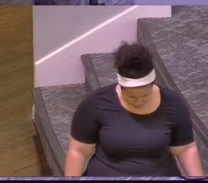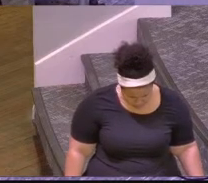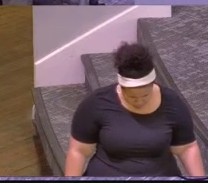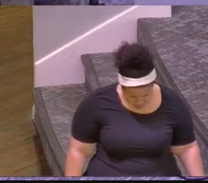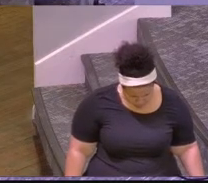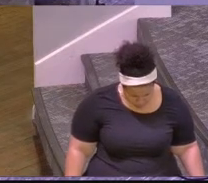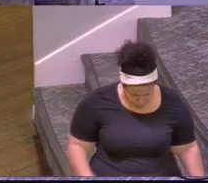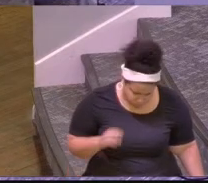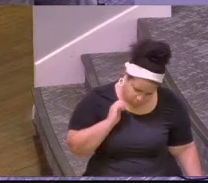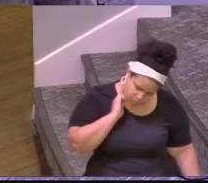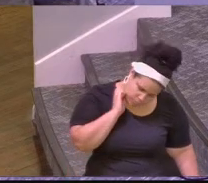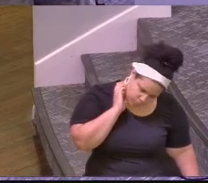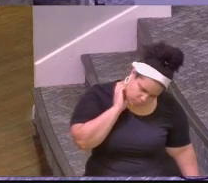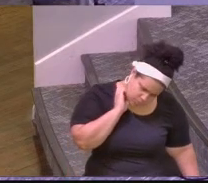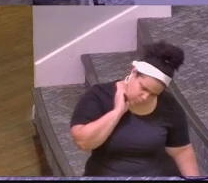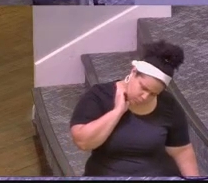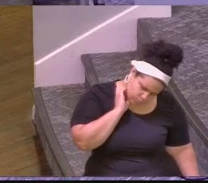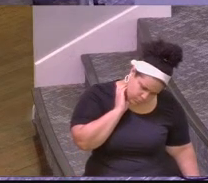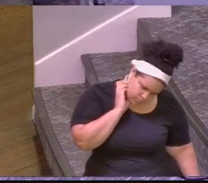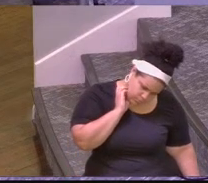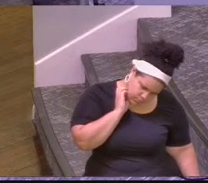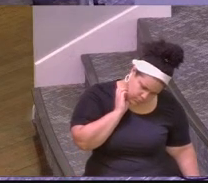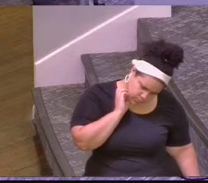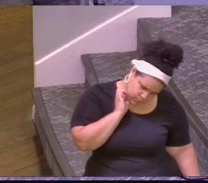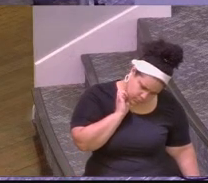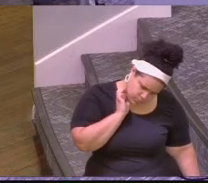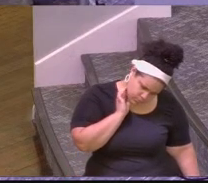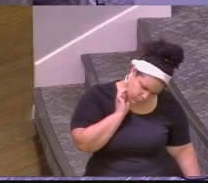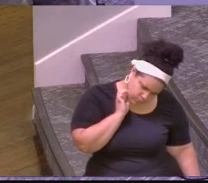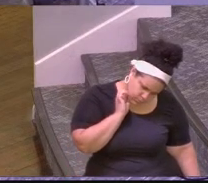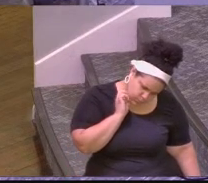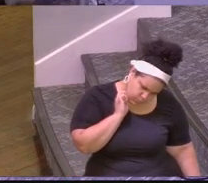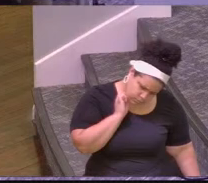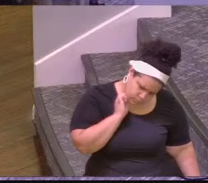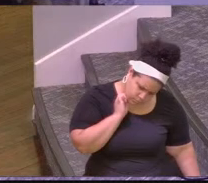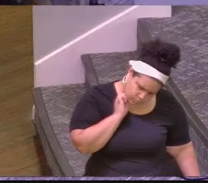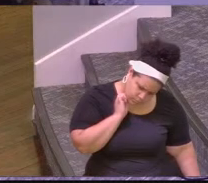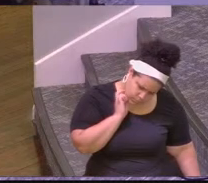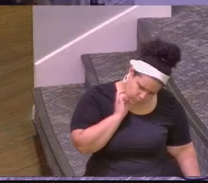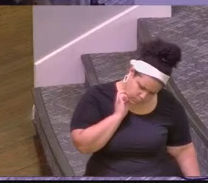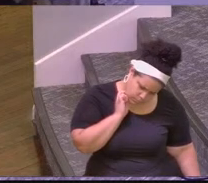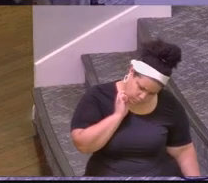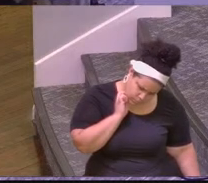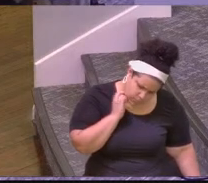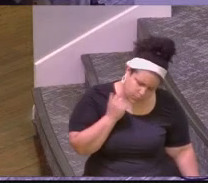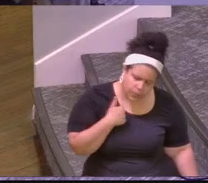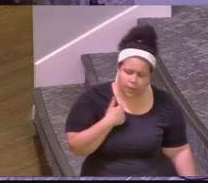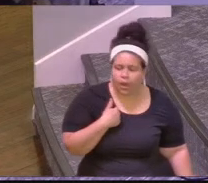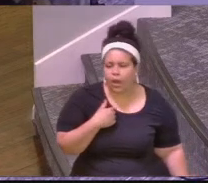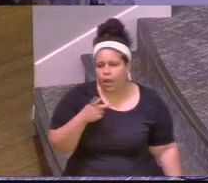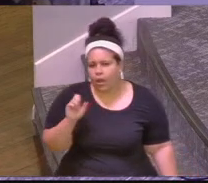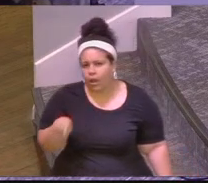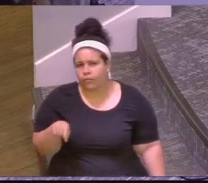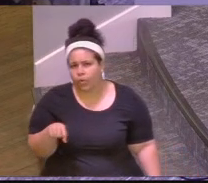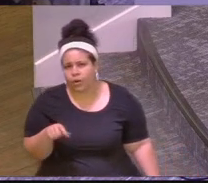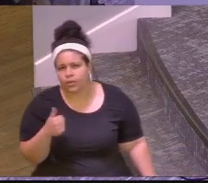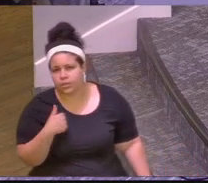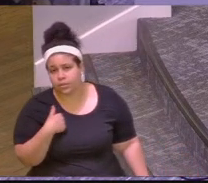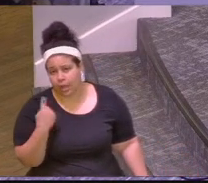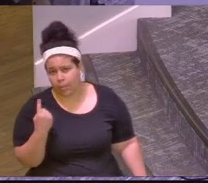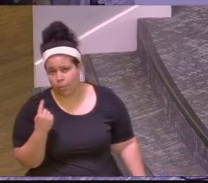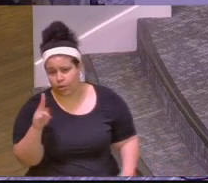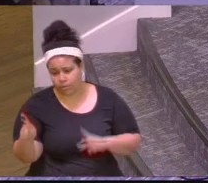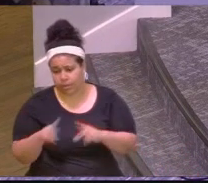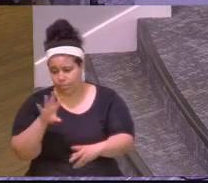I have a question for the other board members. I am one of the members who's been in the meetings with the